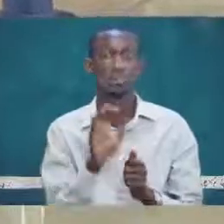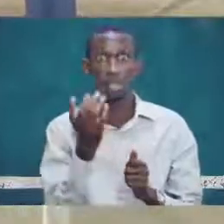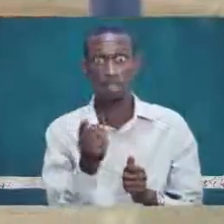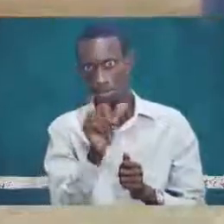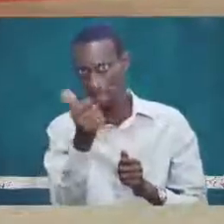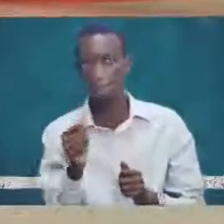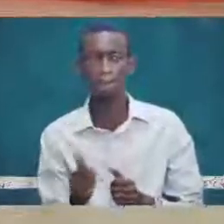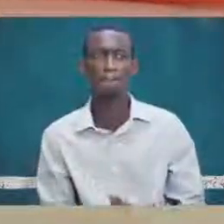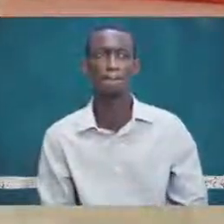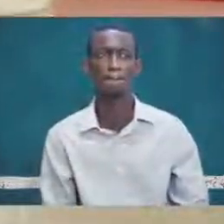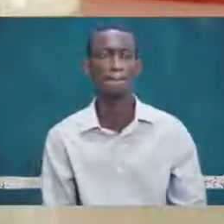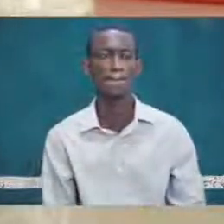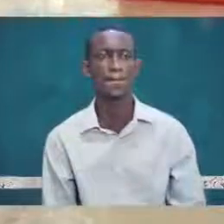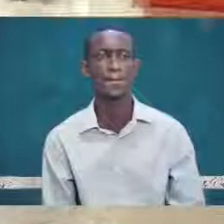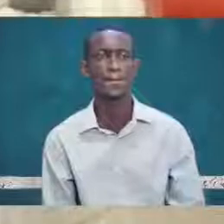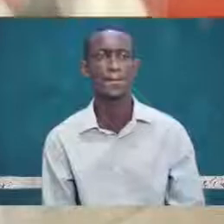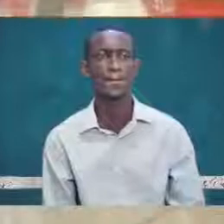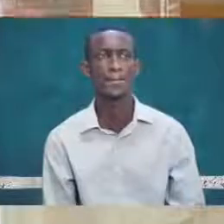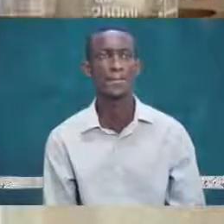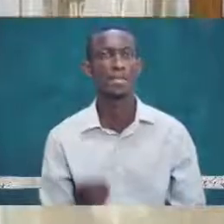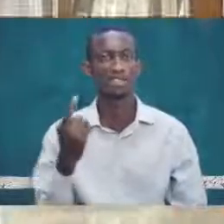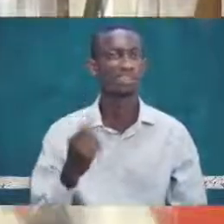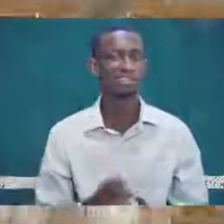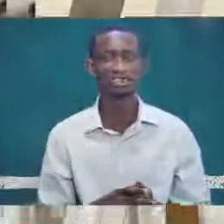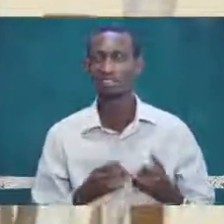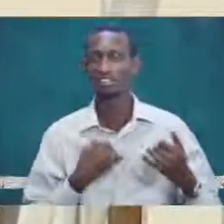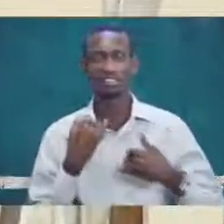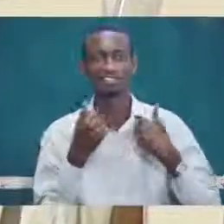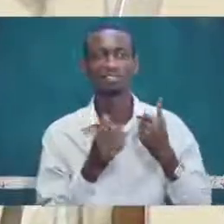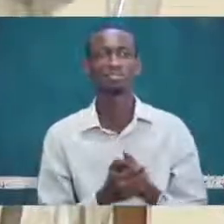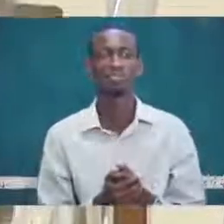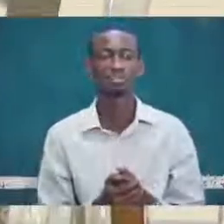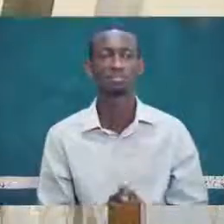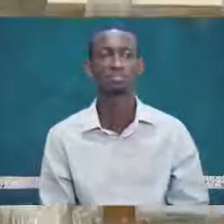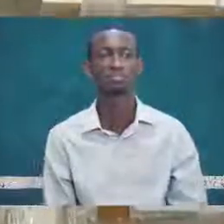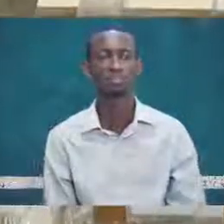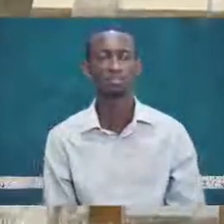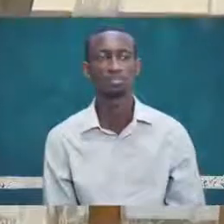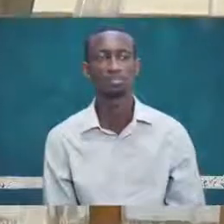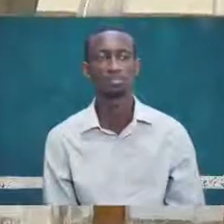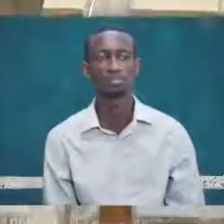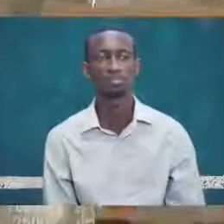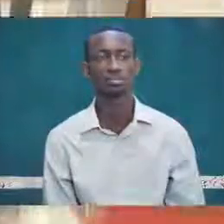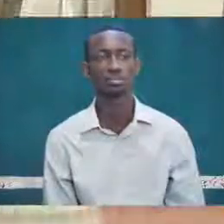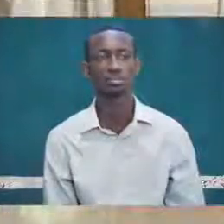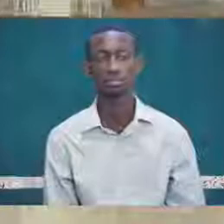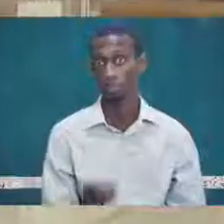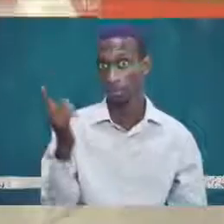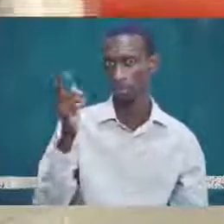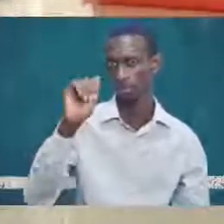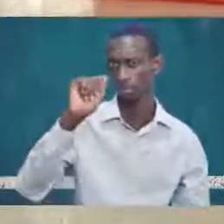one. This one is very interesting. This is ammonium carbonate.